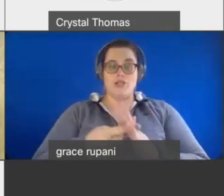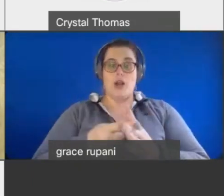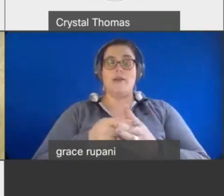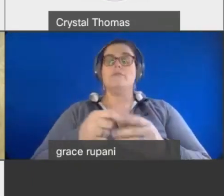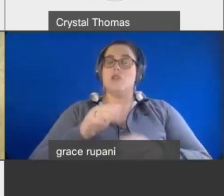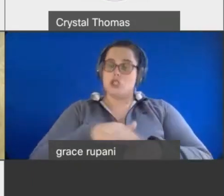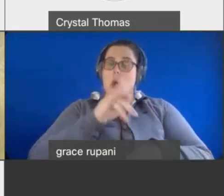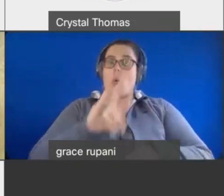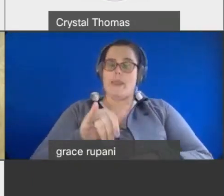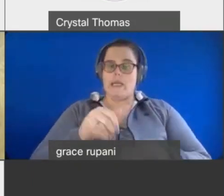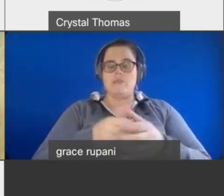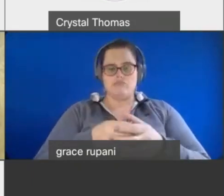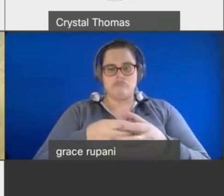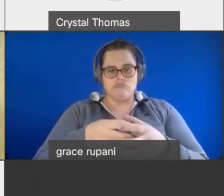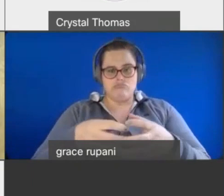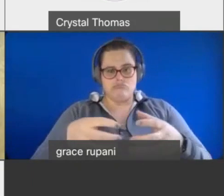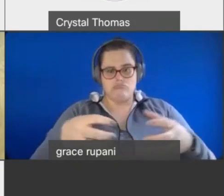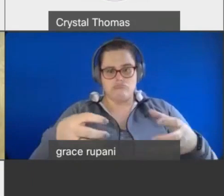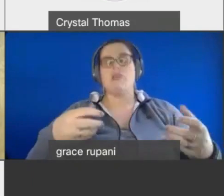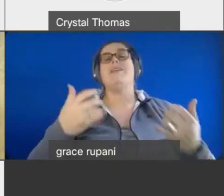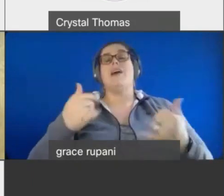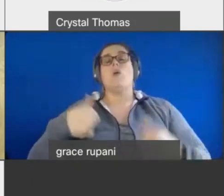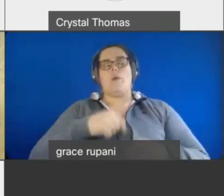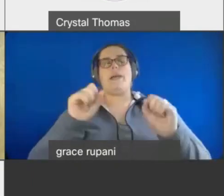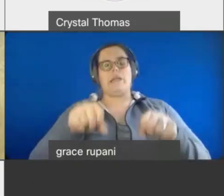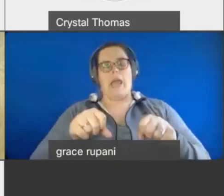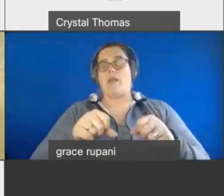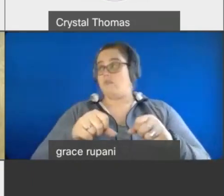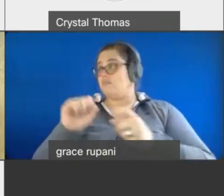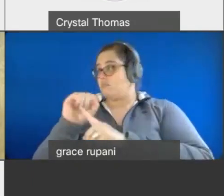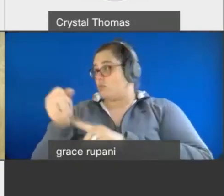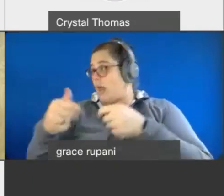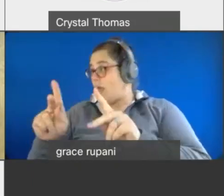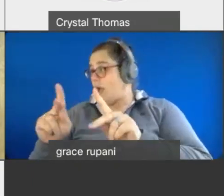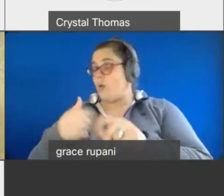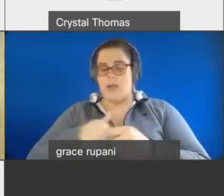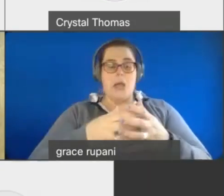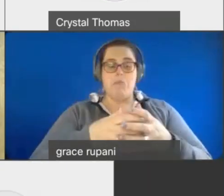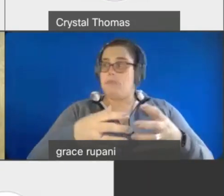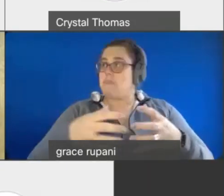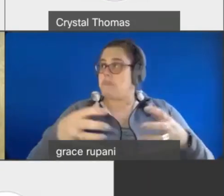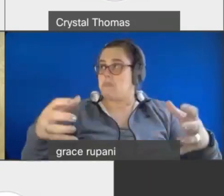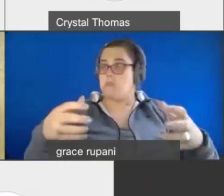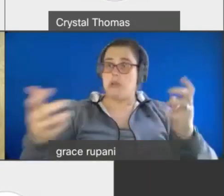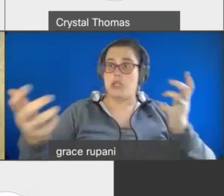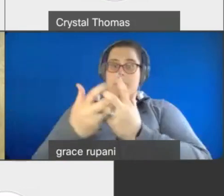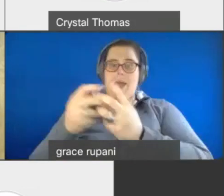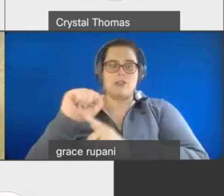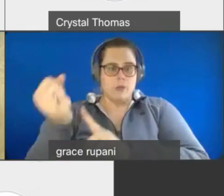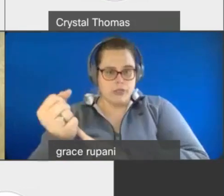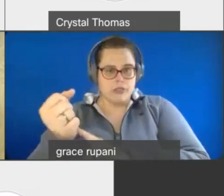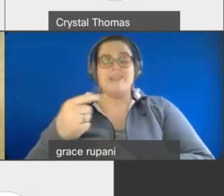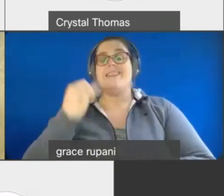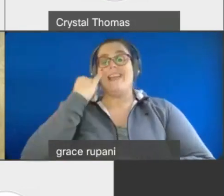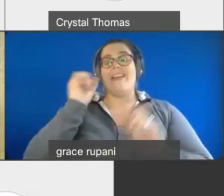and we're currently able to scale up as conditions permit. So as we're able to maintain proper